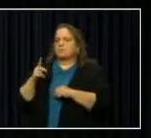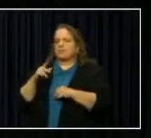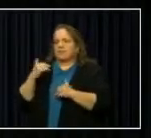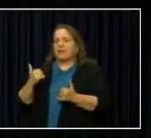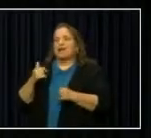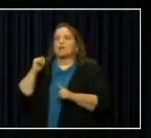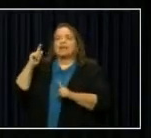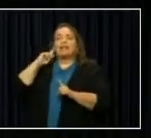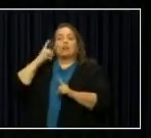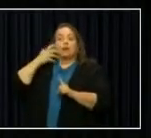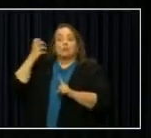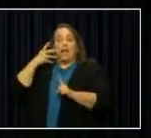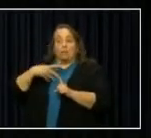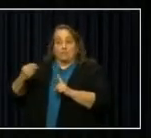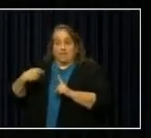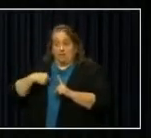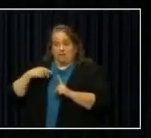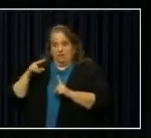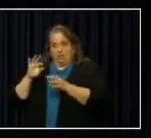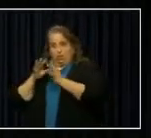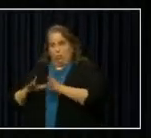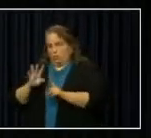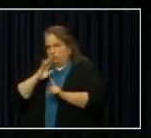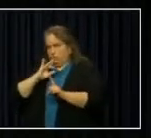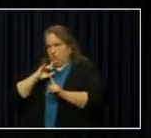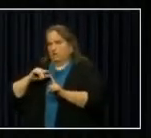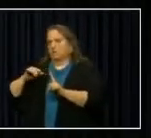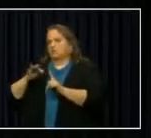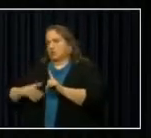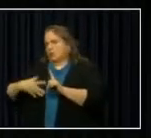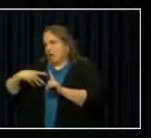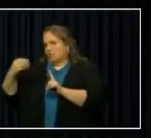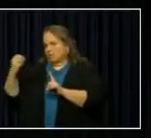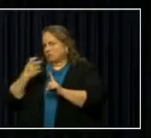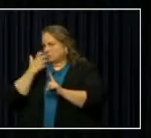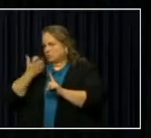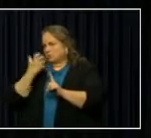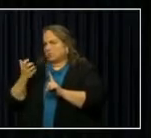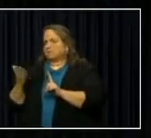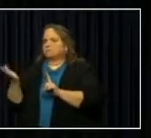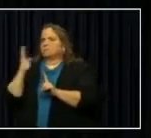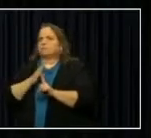not nursing centers are able to move residents to other facilities due to the